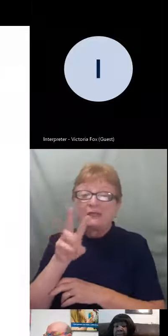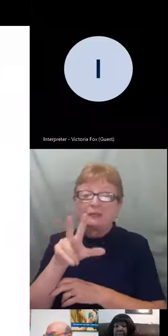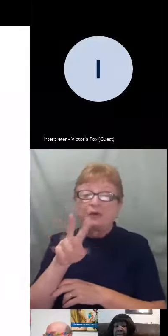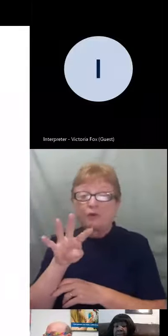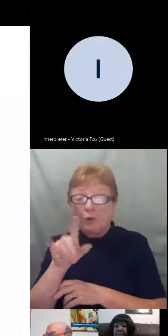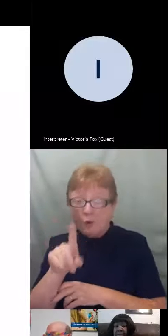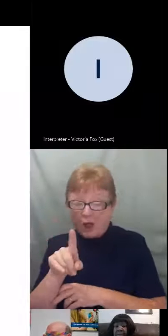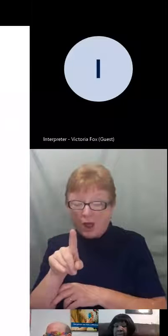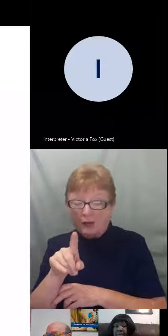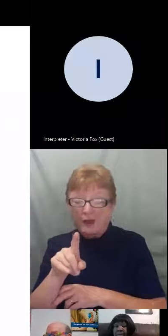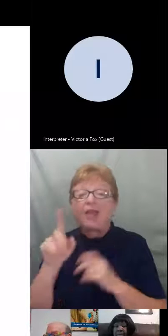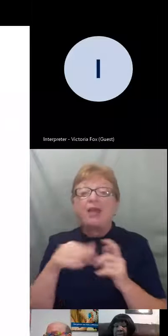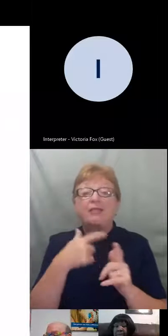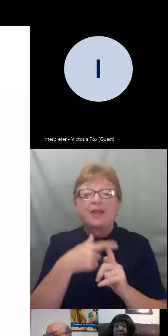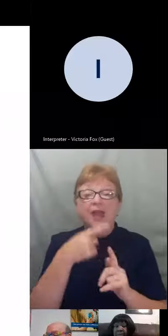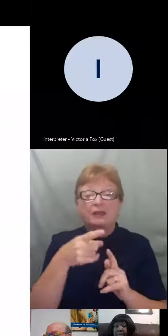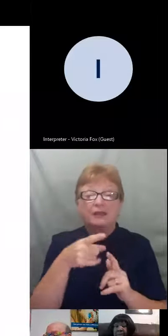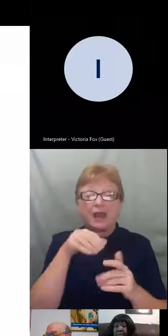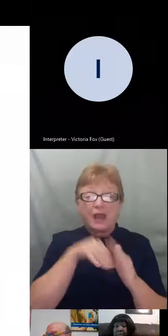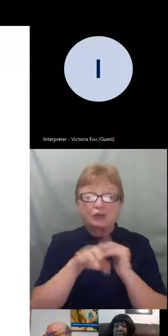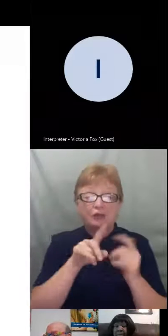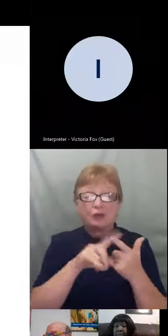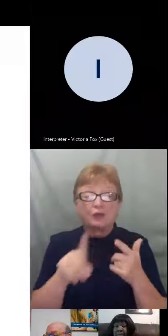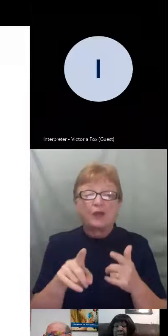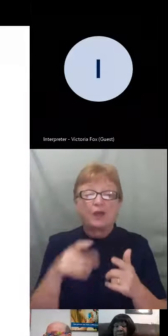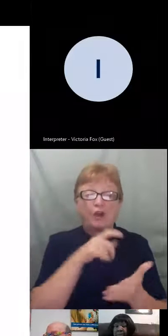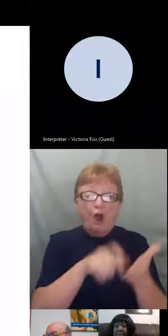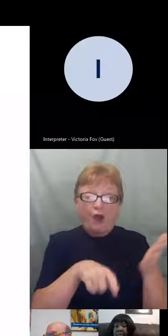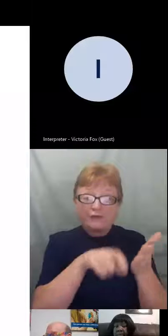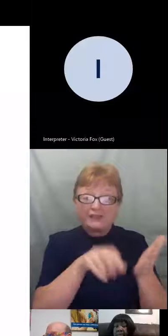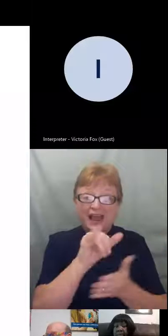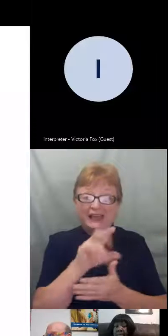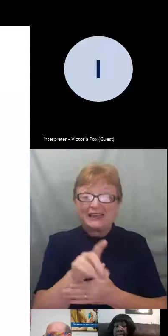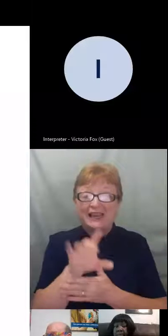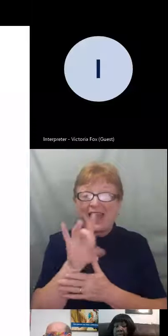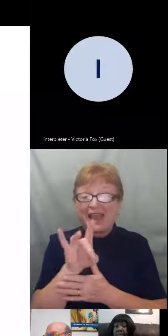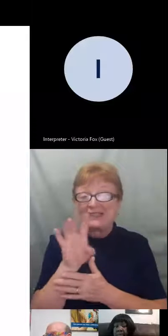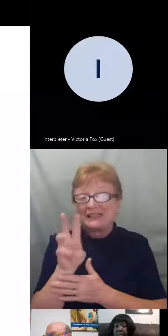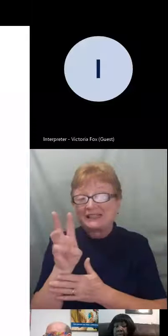248-462-6341. Then you would enter the Teams meeting conference ID of